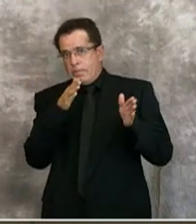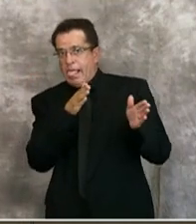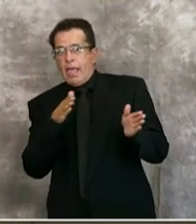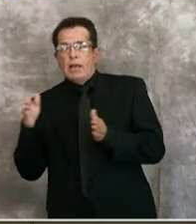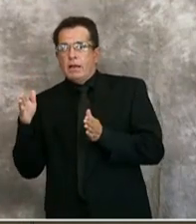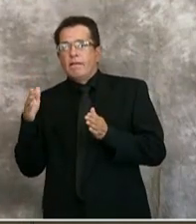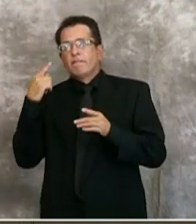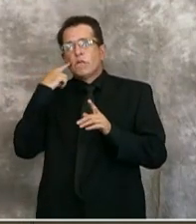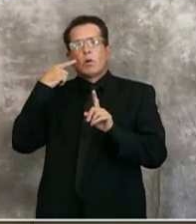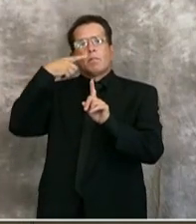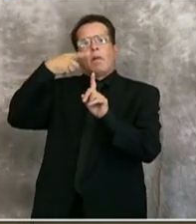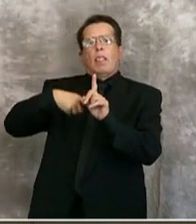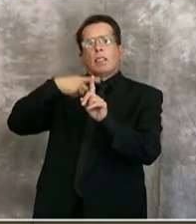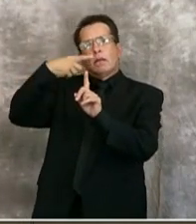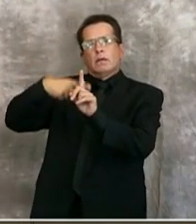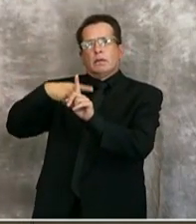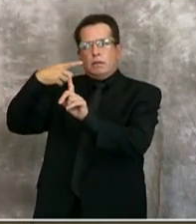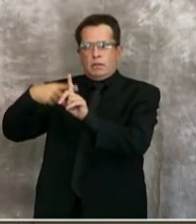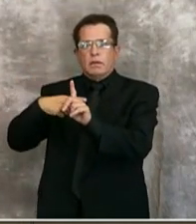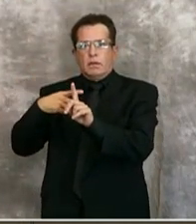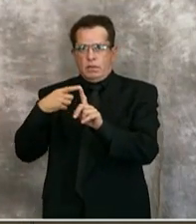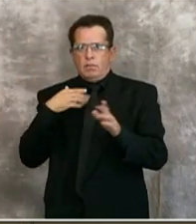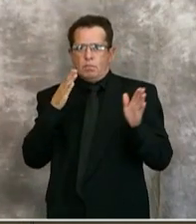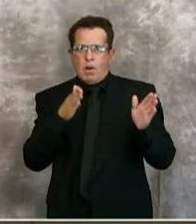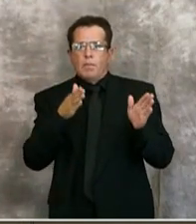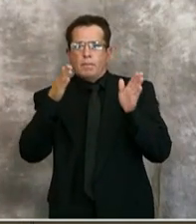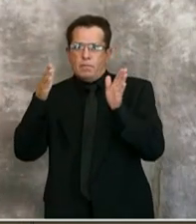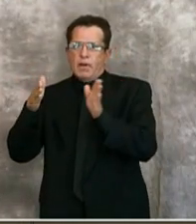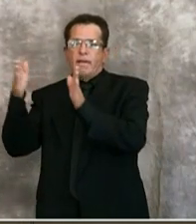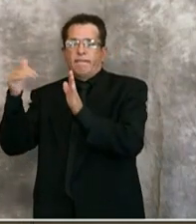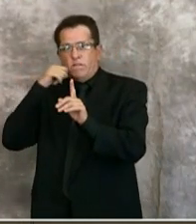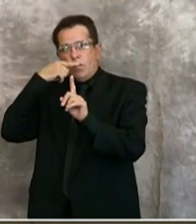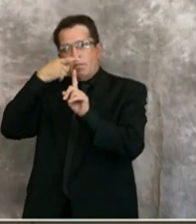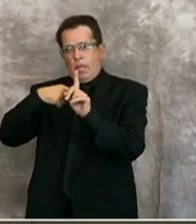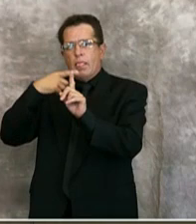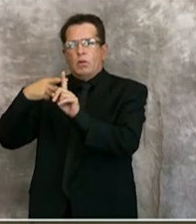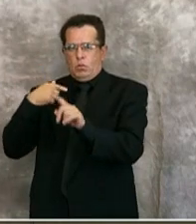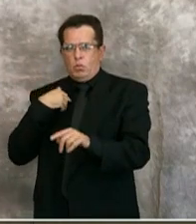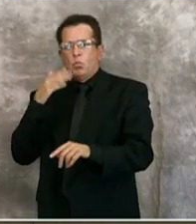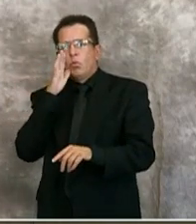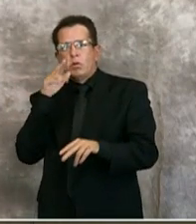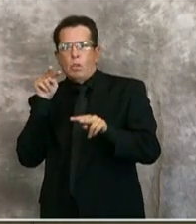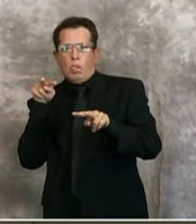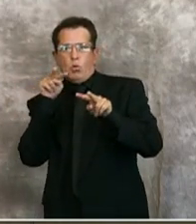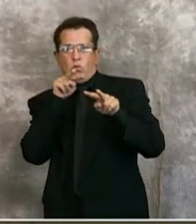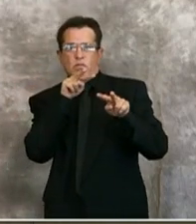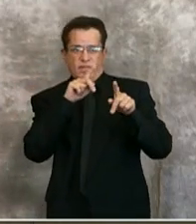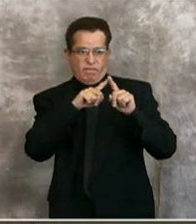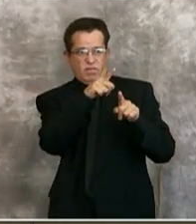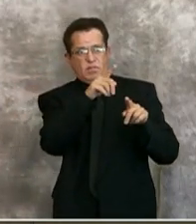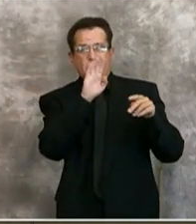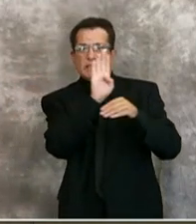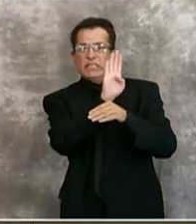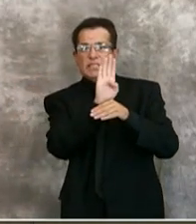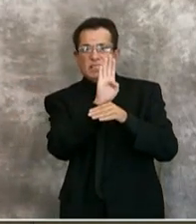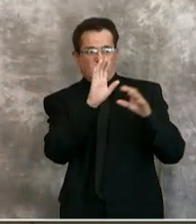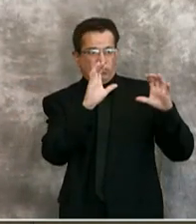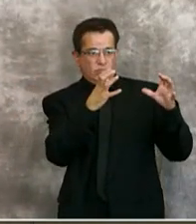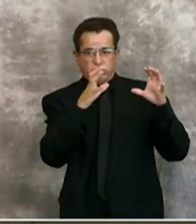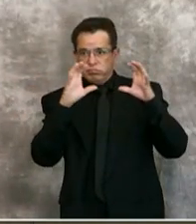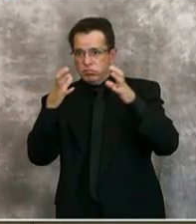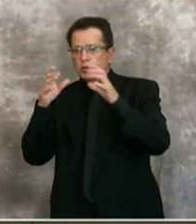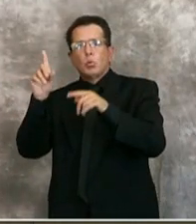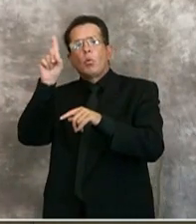occur so rapidly, but on a monthly basis, look at the various sectors where we